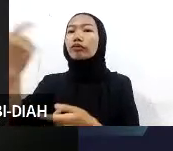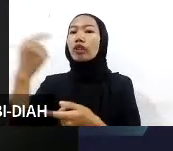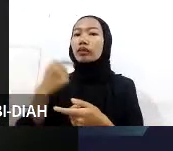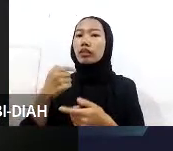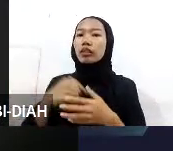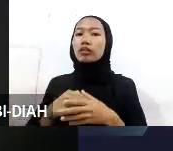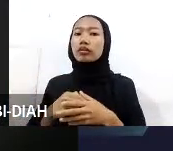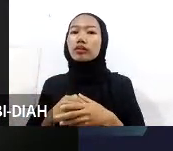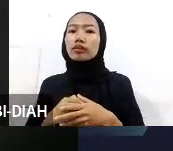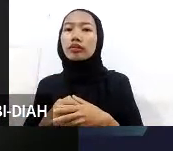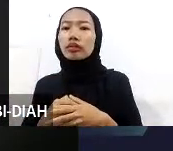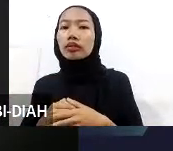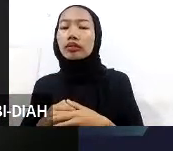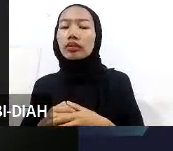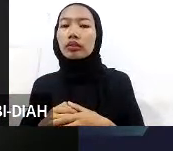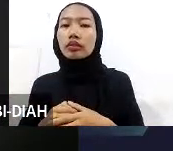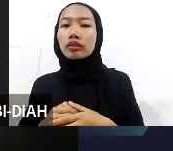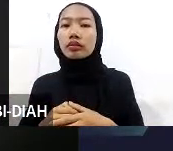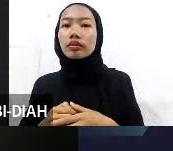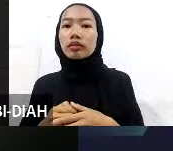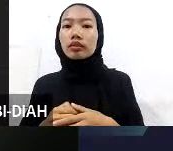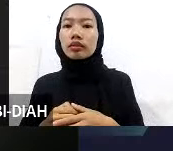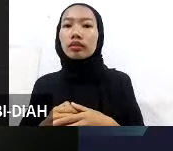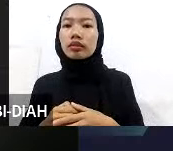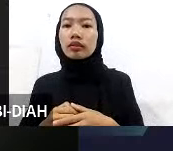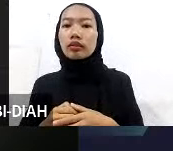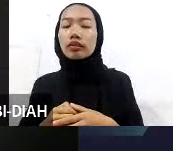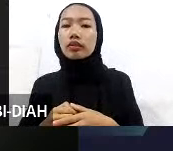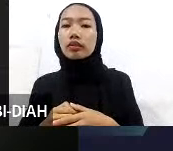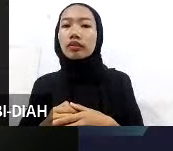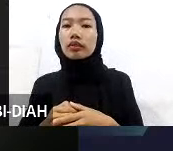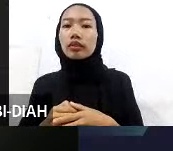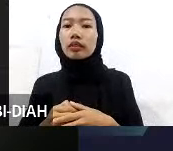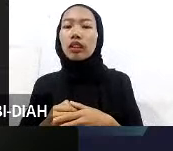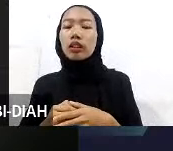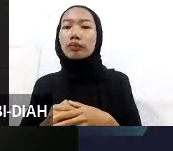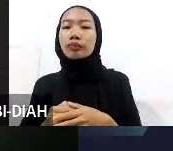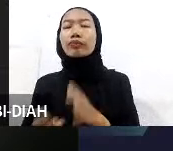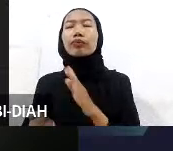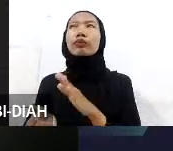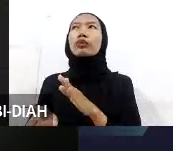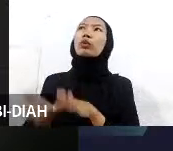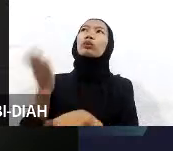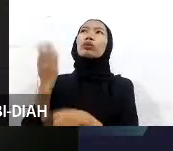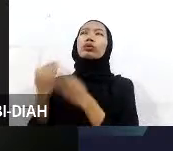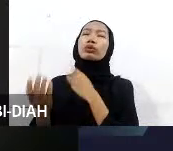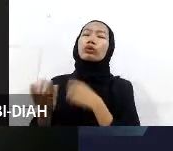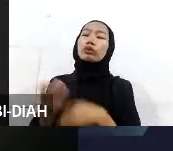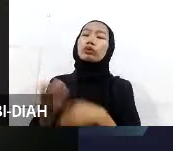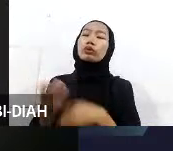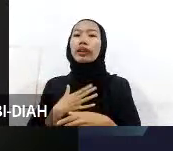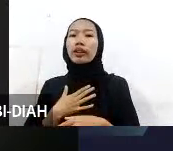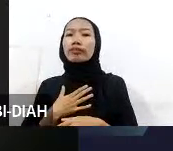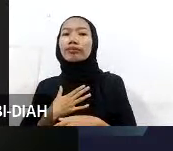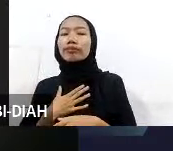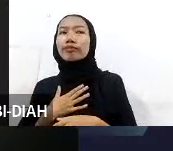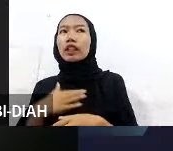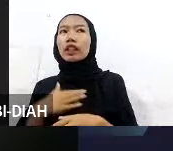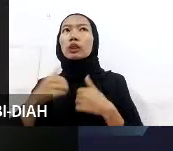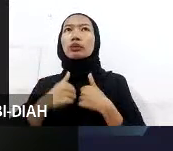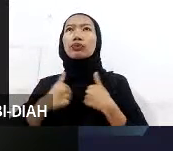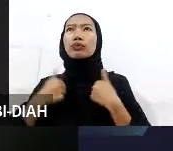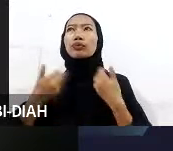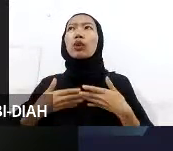As I was sitting there enjoying my cup of coffee, somebody